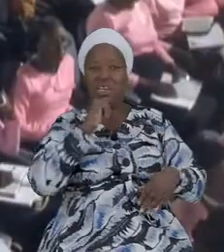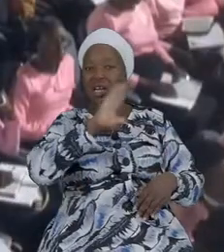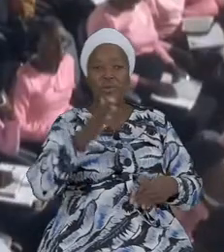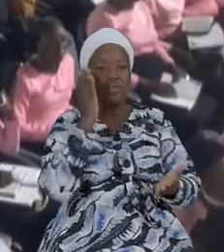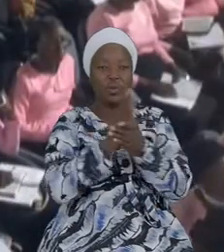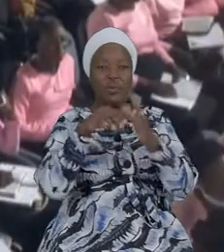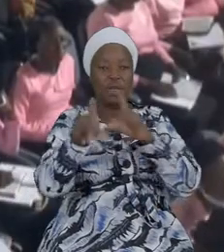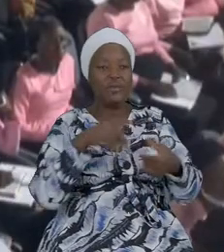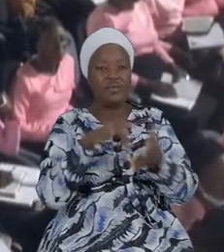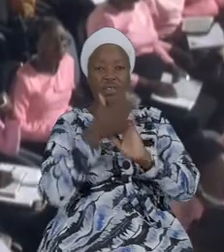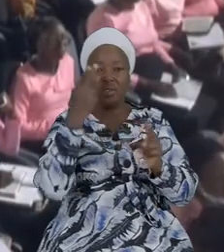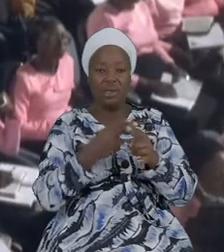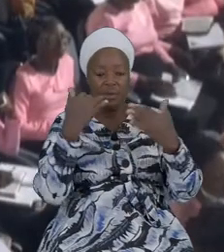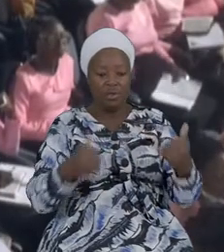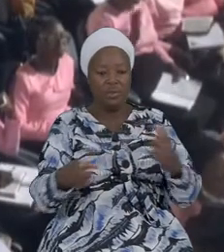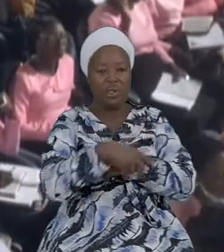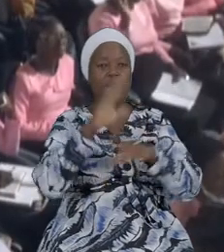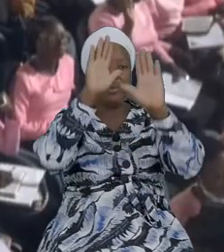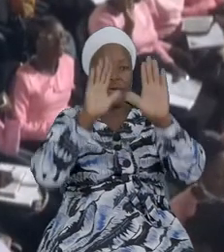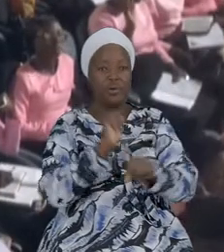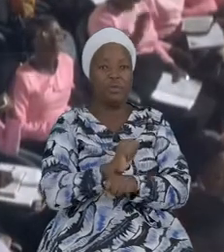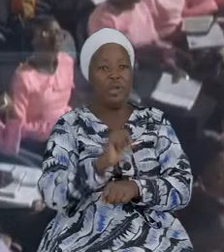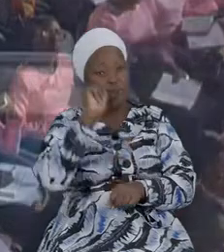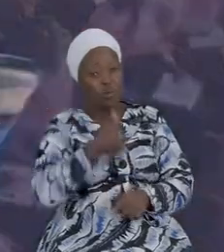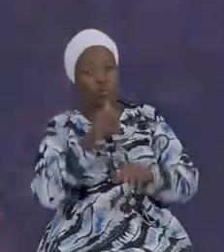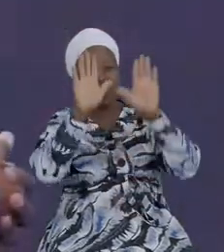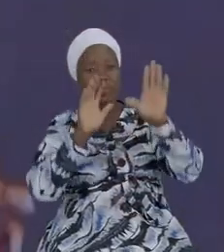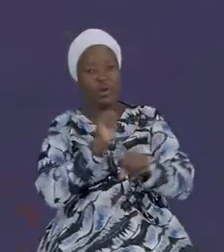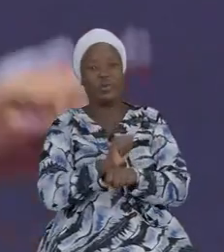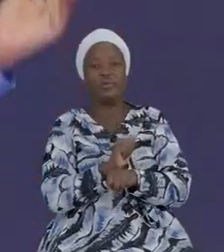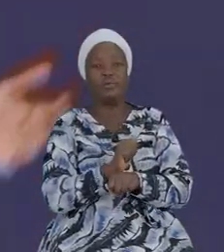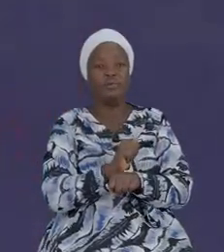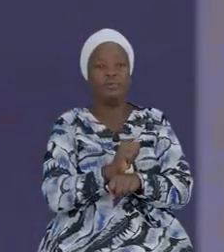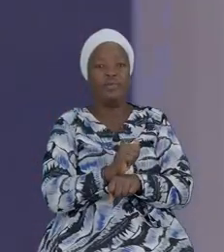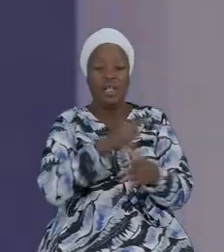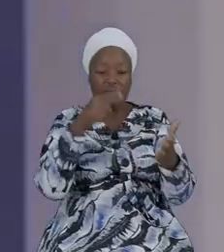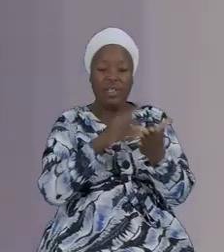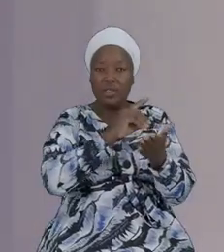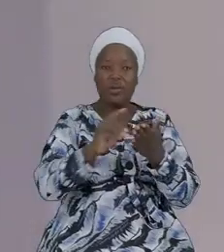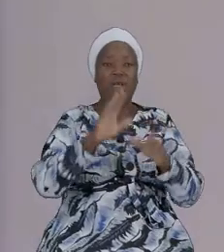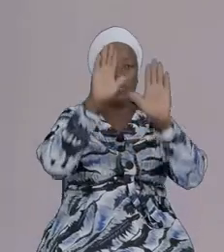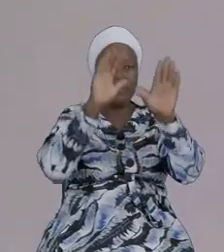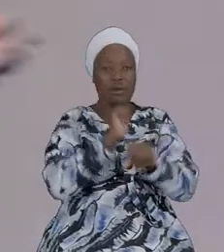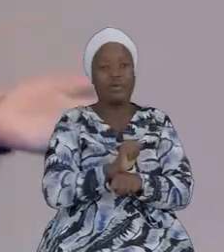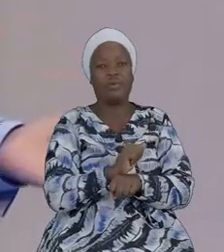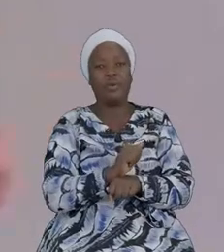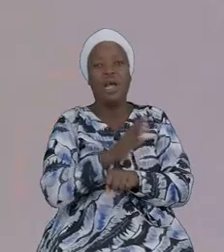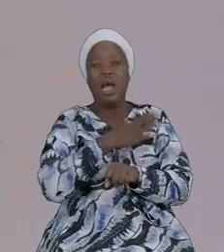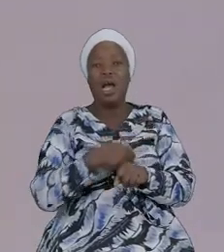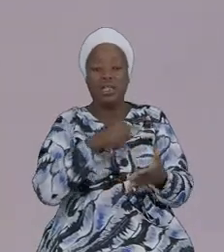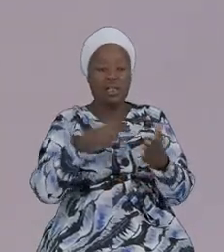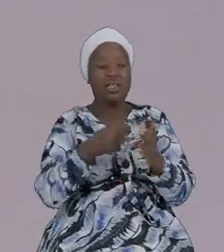Jesus' name. Today, miracle. Tomorrow, miracle. This week, miracle. And